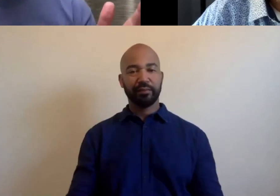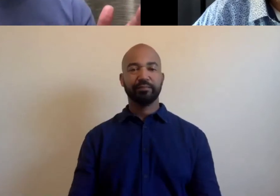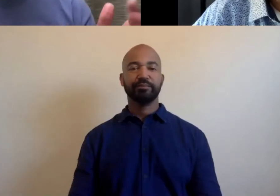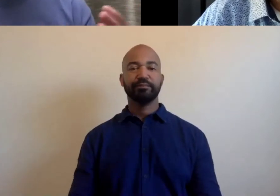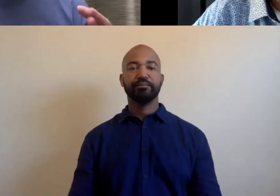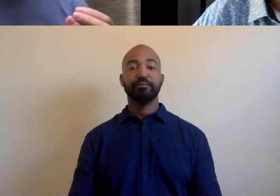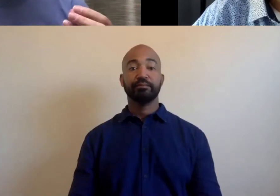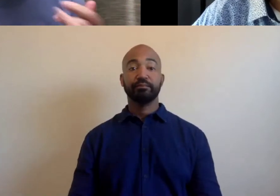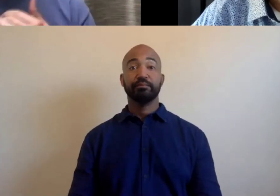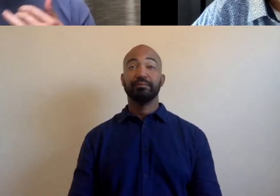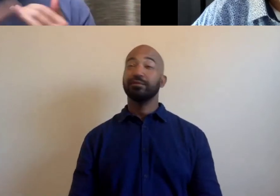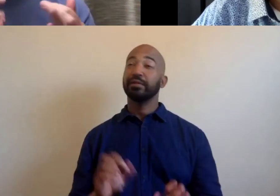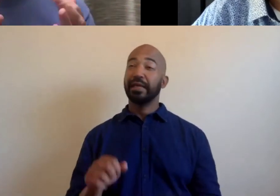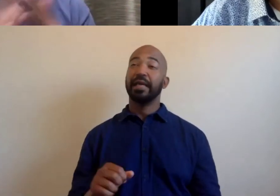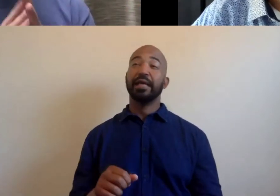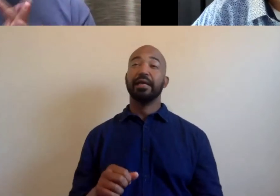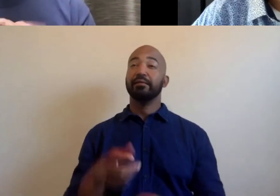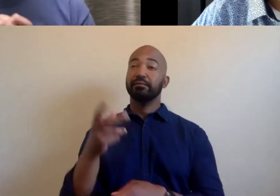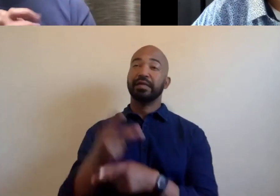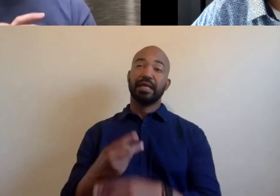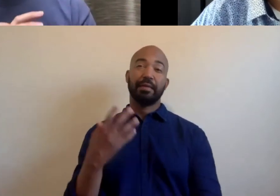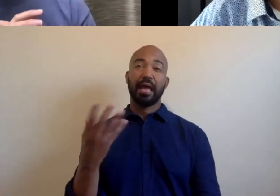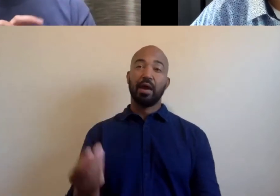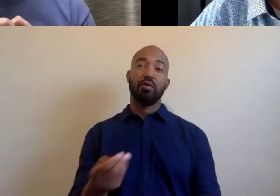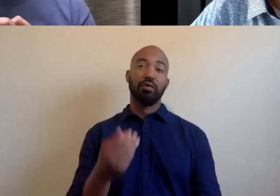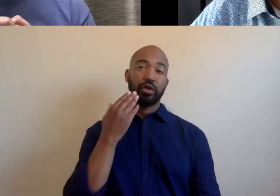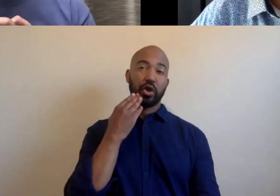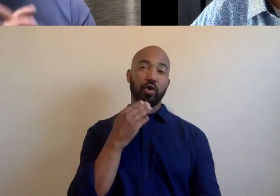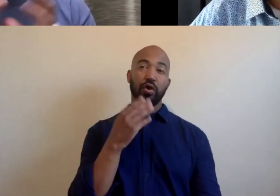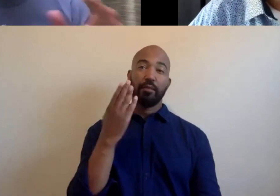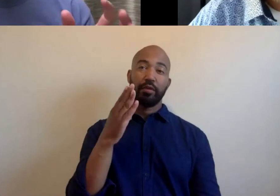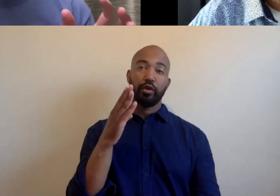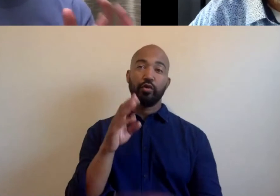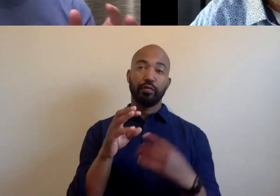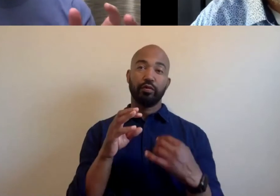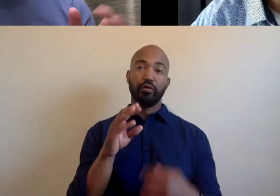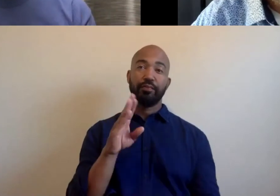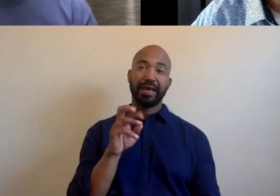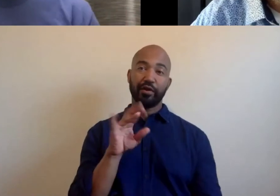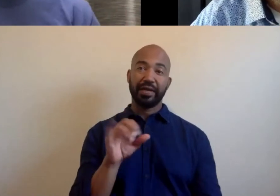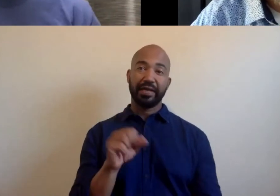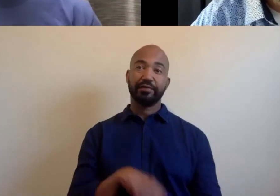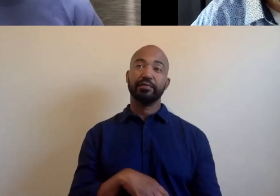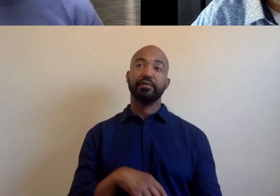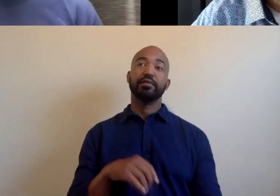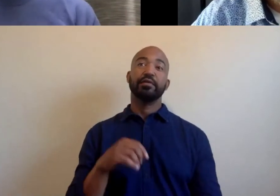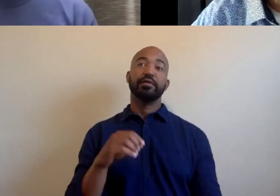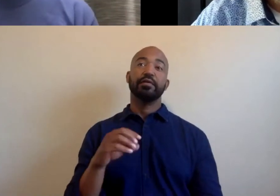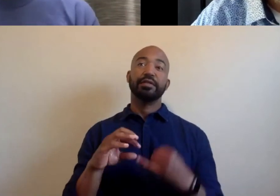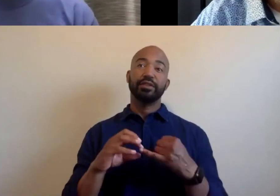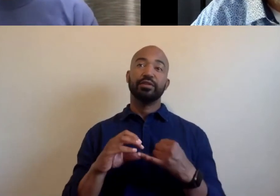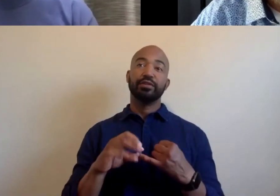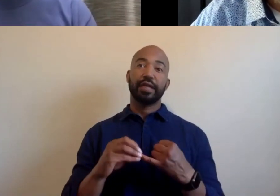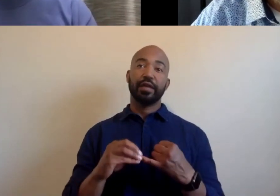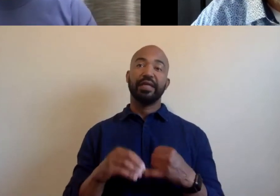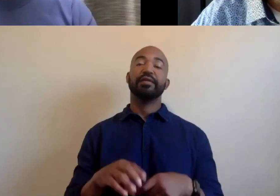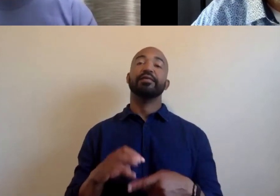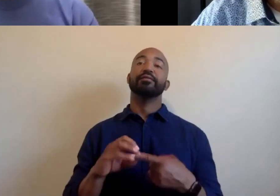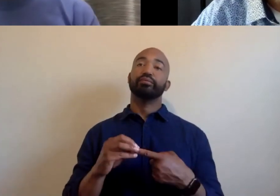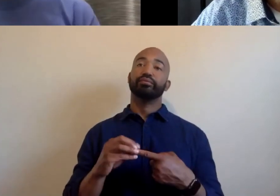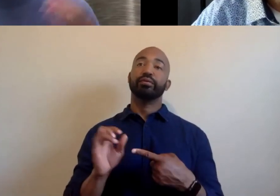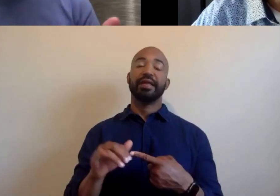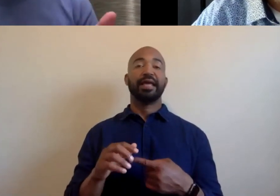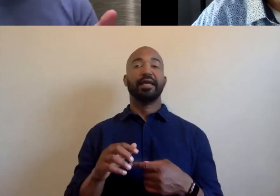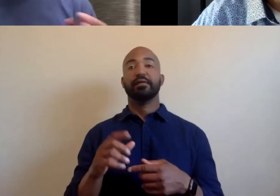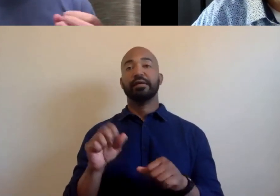fruits out. So blueberries, berries, cherries, those sorts of things, you can leave them out of the refrigerator and keep them on your table so that